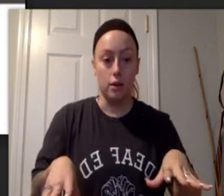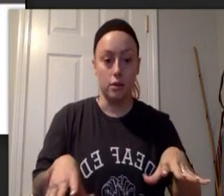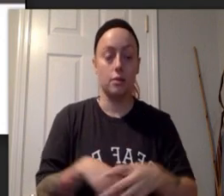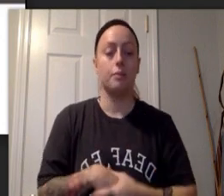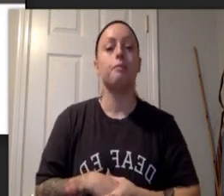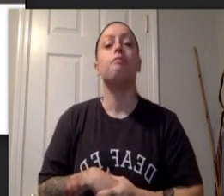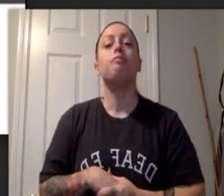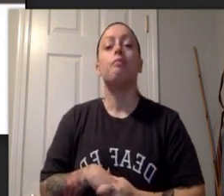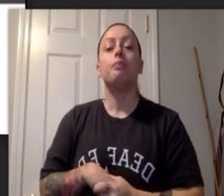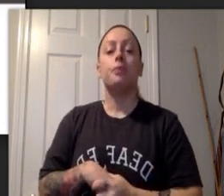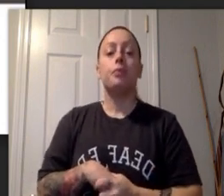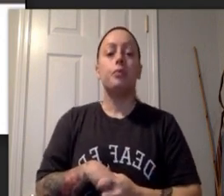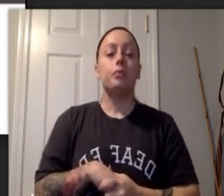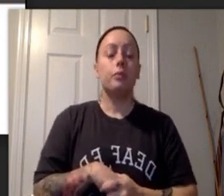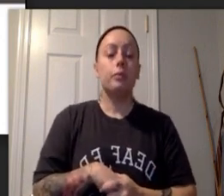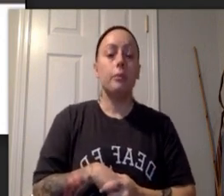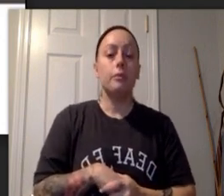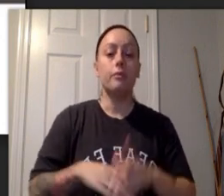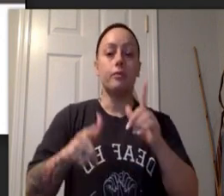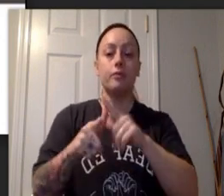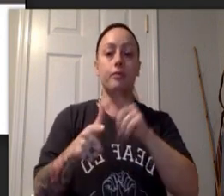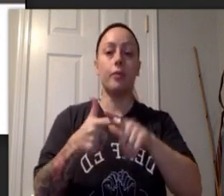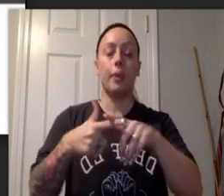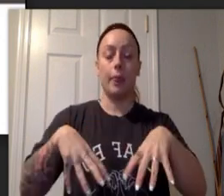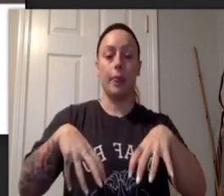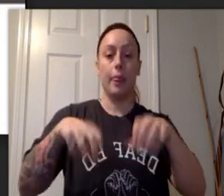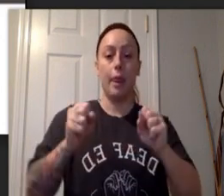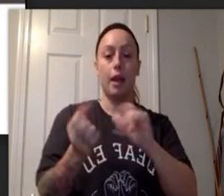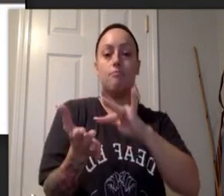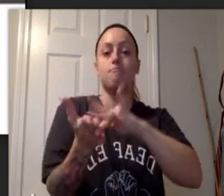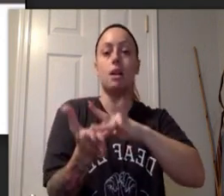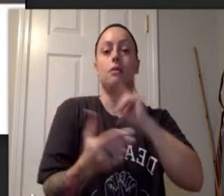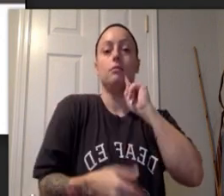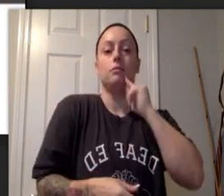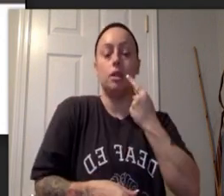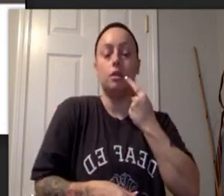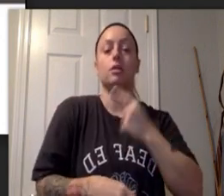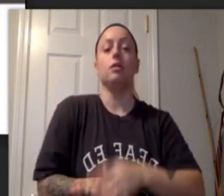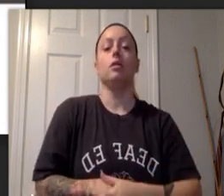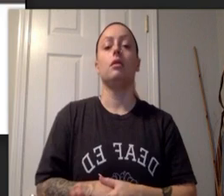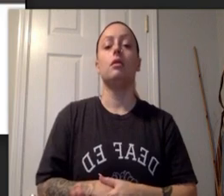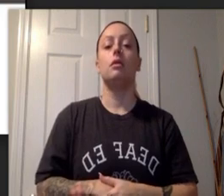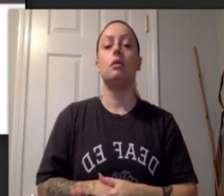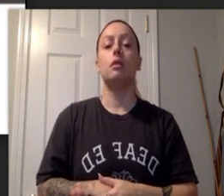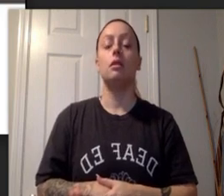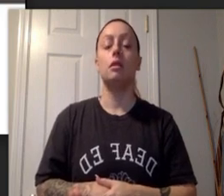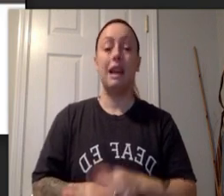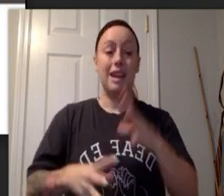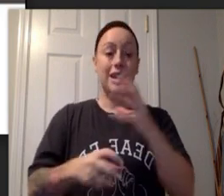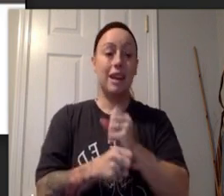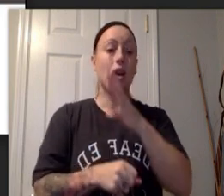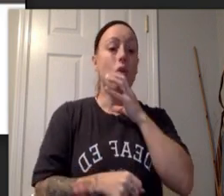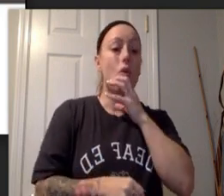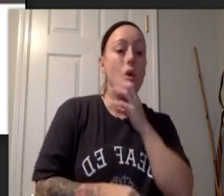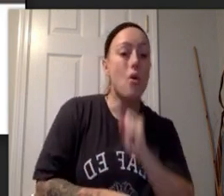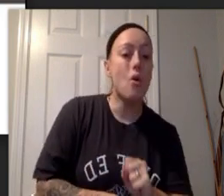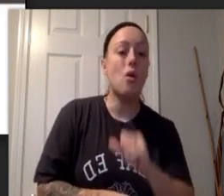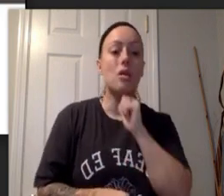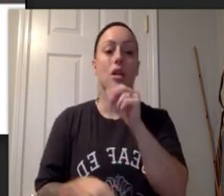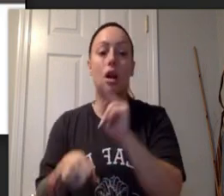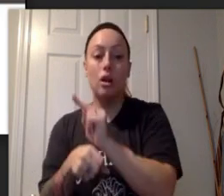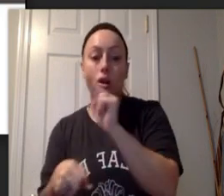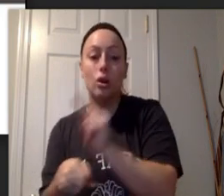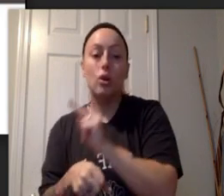Period. And then the Take Med Seriously campaign, like Corrine said, getting old or unused prescription medications out of our house is